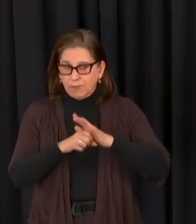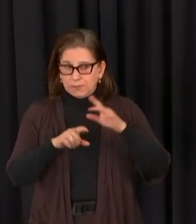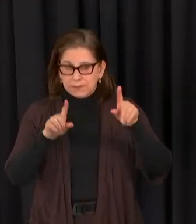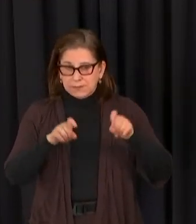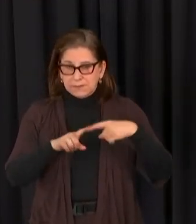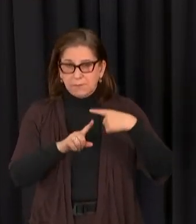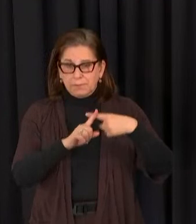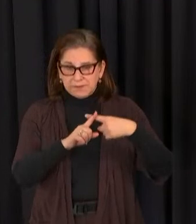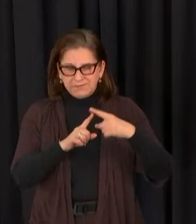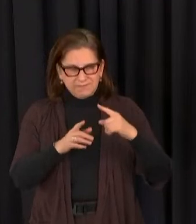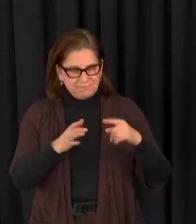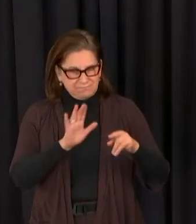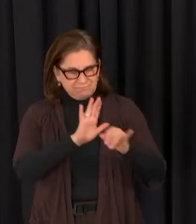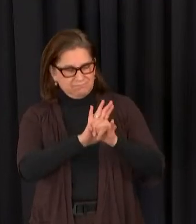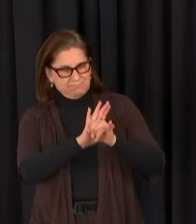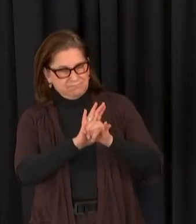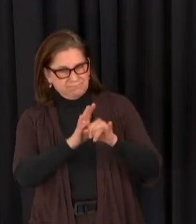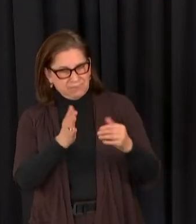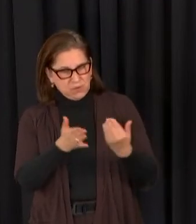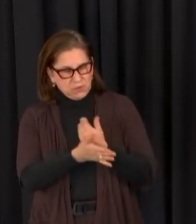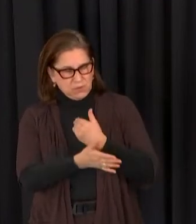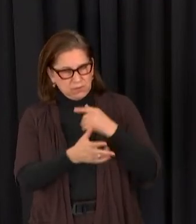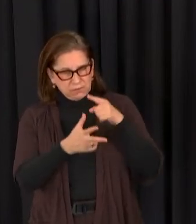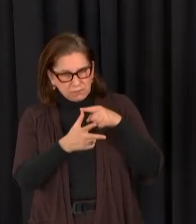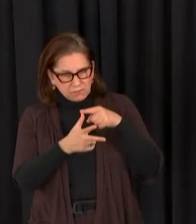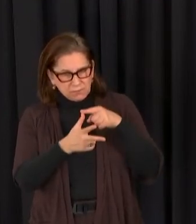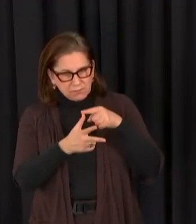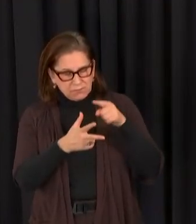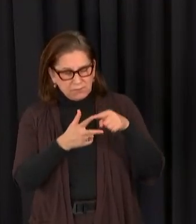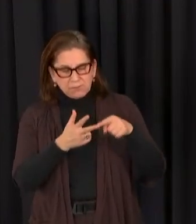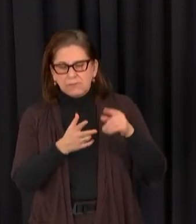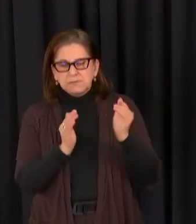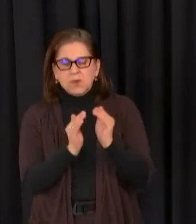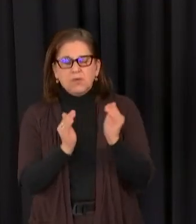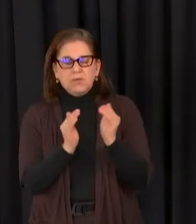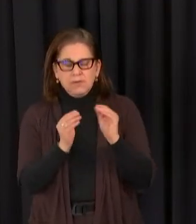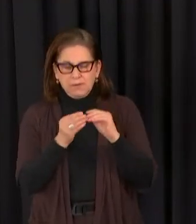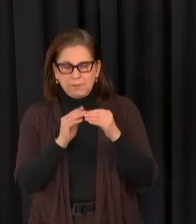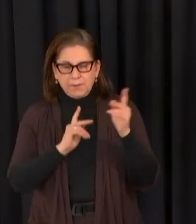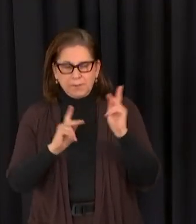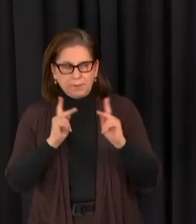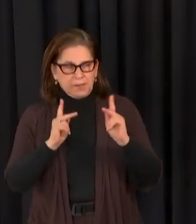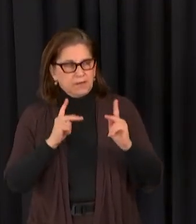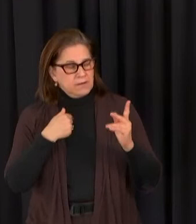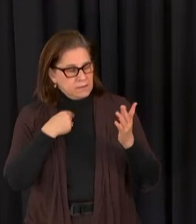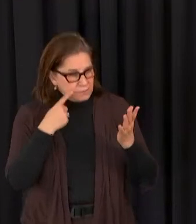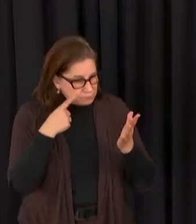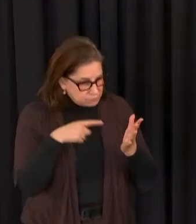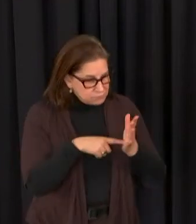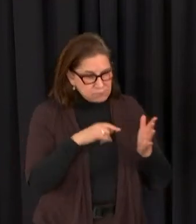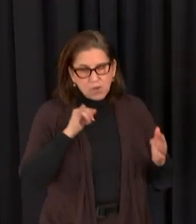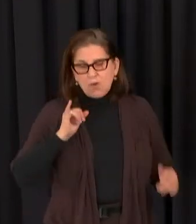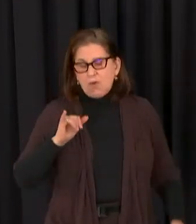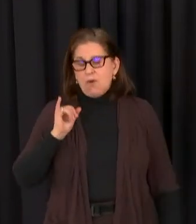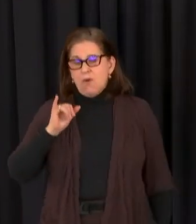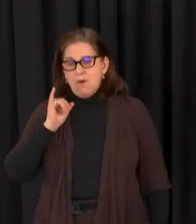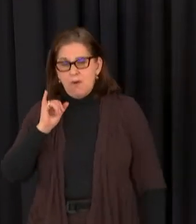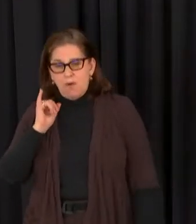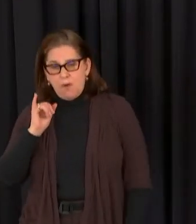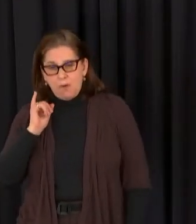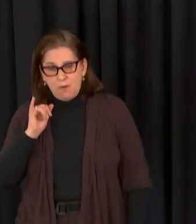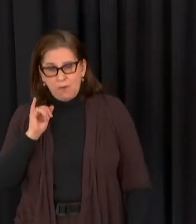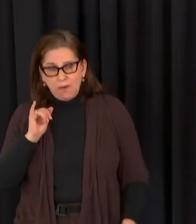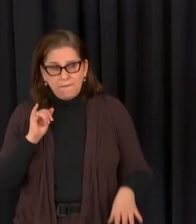When these cases occur and they're occurring in individuals without a history of travel, it indicates that it is present and prevalent in the